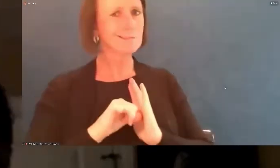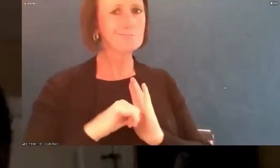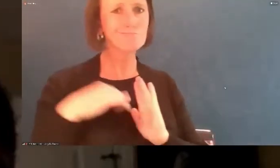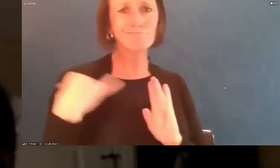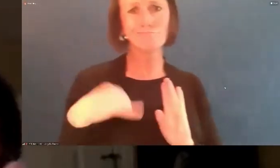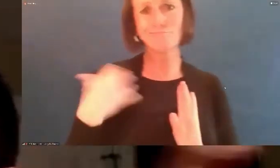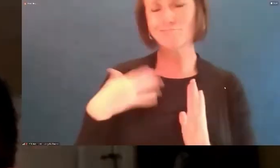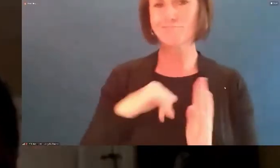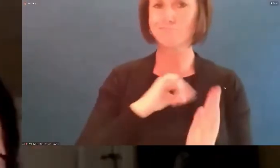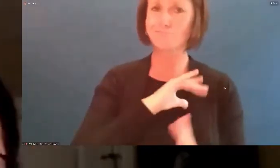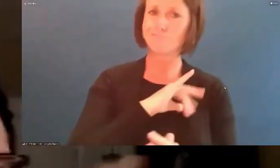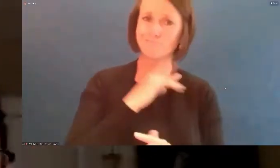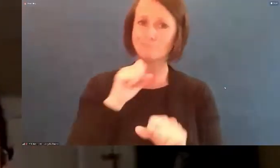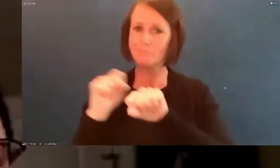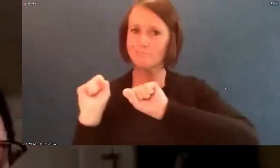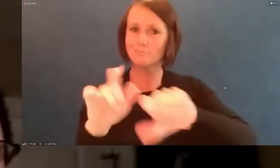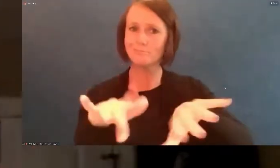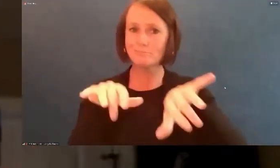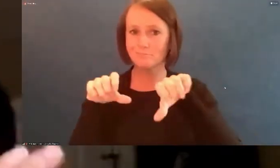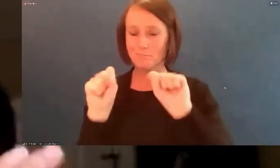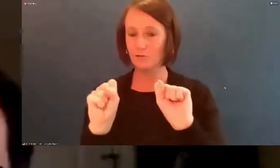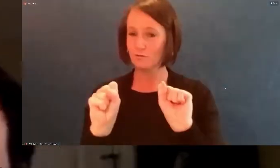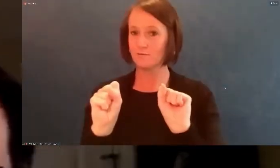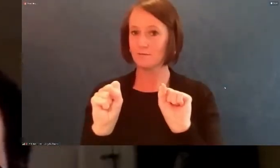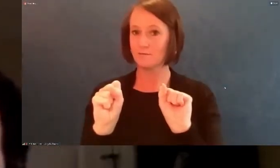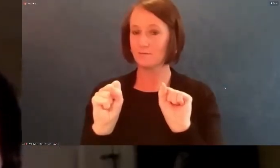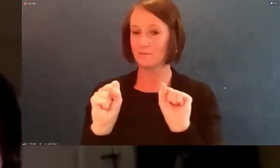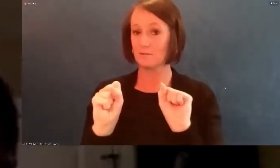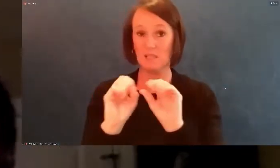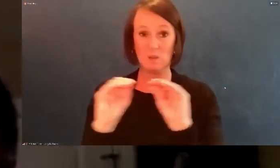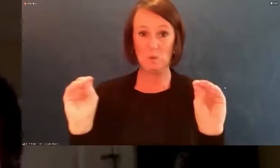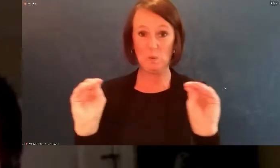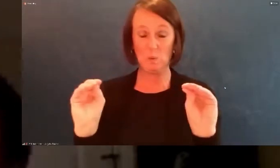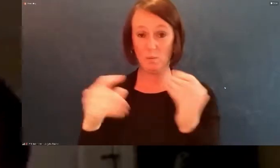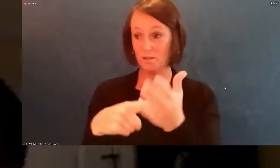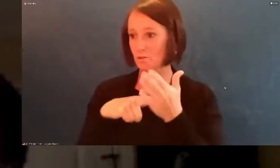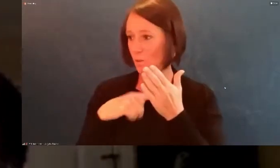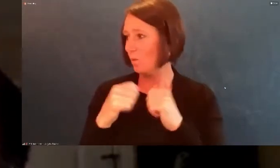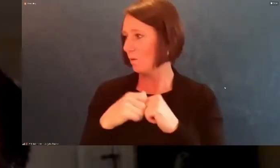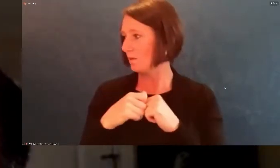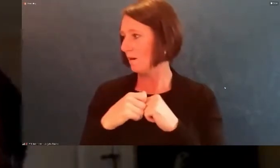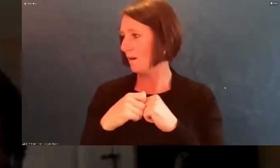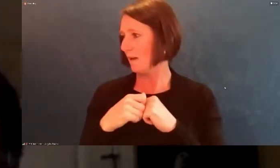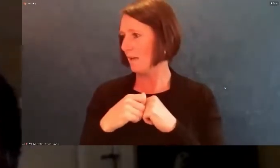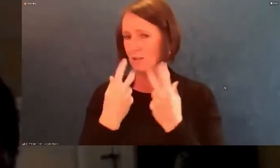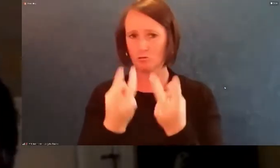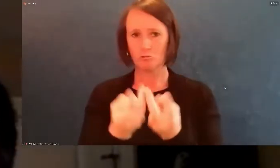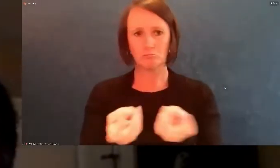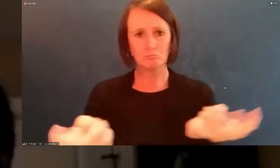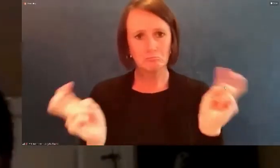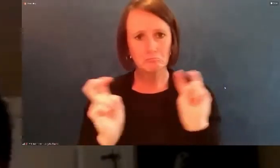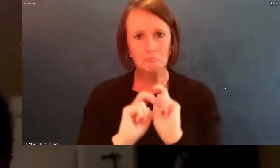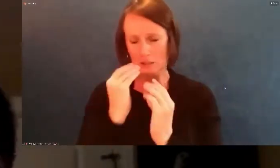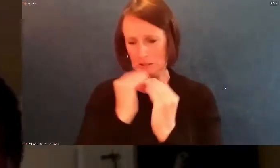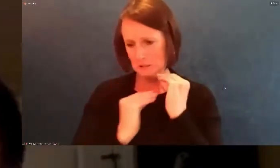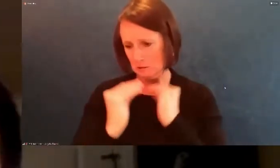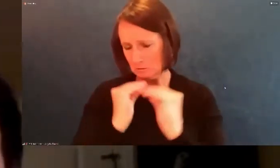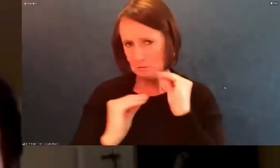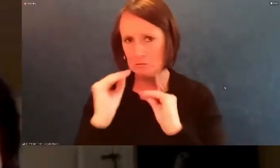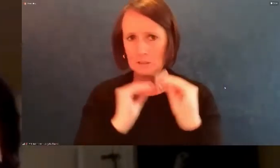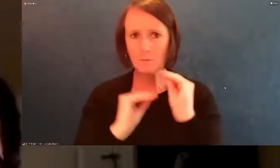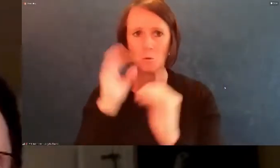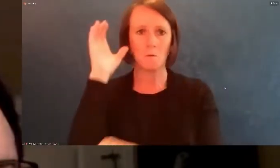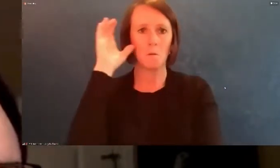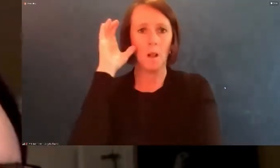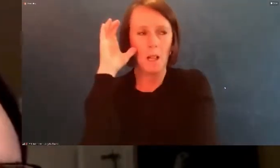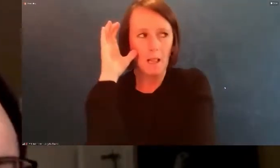magic in the world that nobody was showing me in any textbook, that you had to sit around a supper table and you had to listen